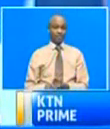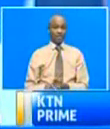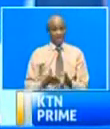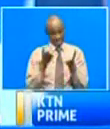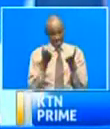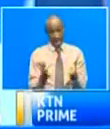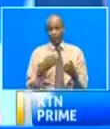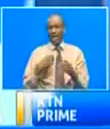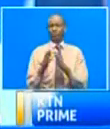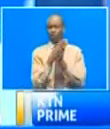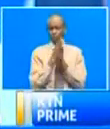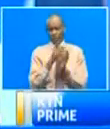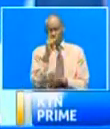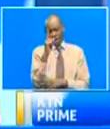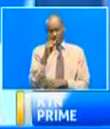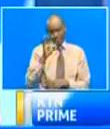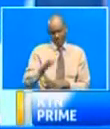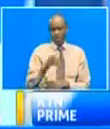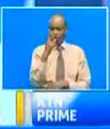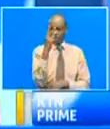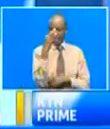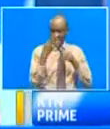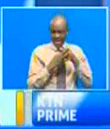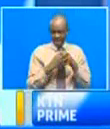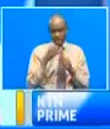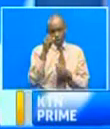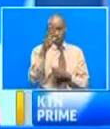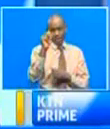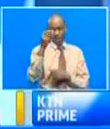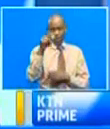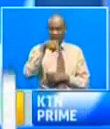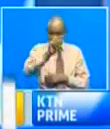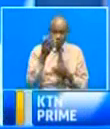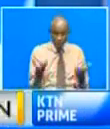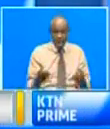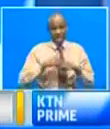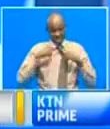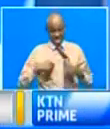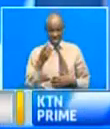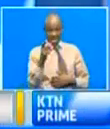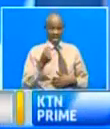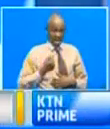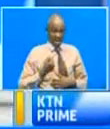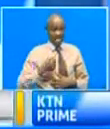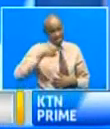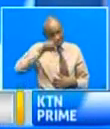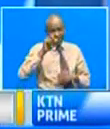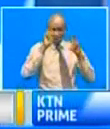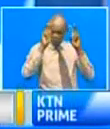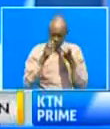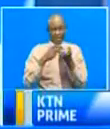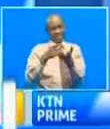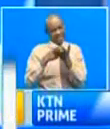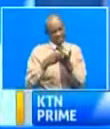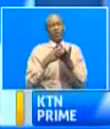That's Cross Borders Now, the story of 28-year-old Floviance Owino, a Kenyan sentenced to death in China, has been a topic of discussion in the